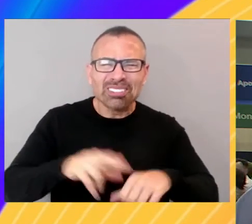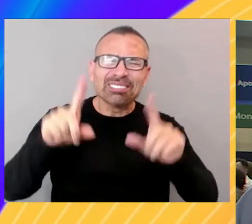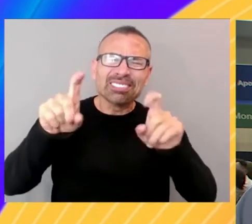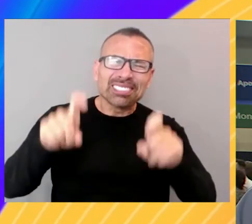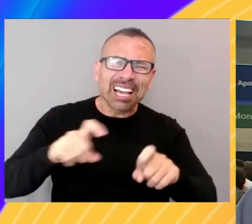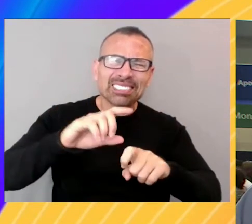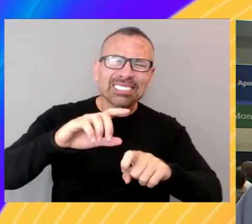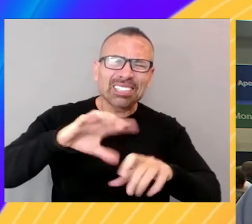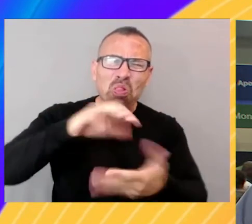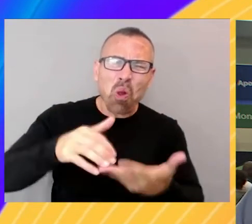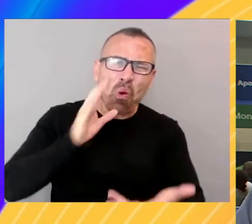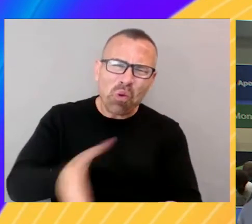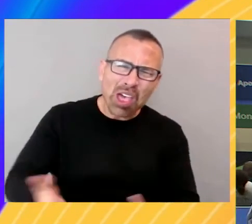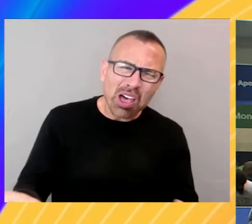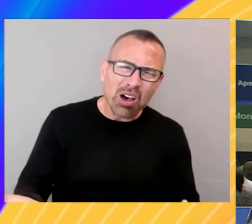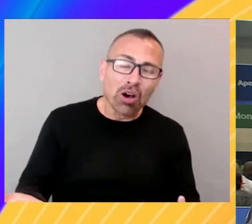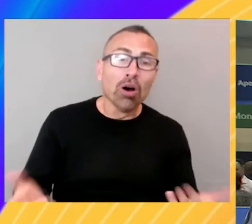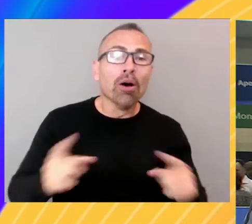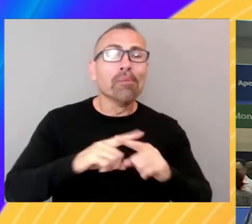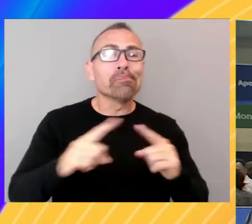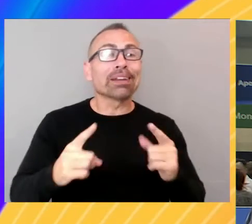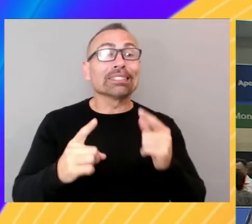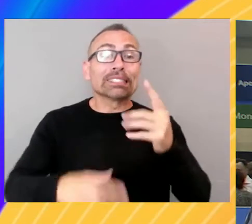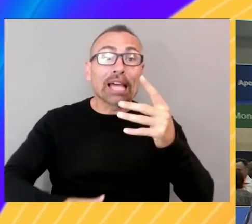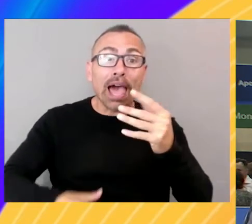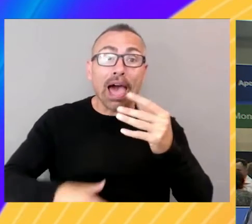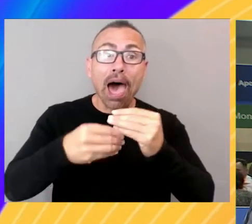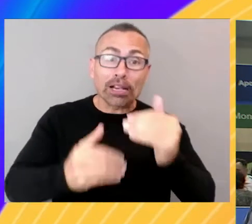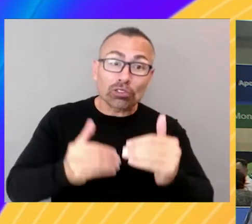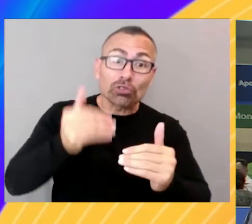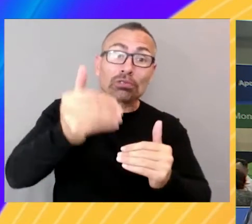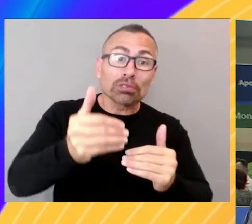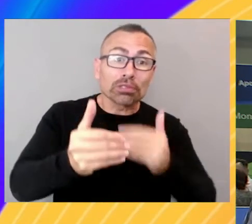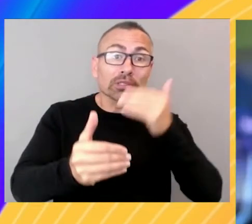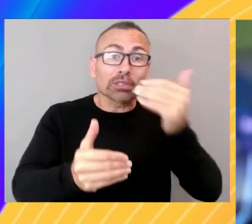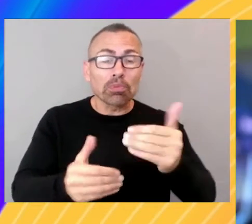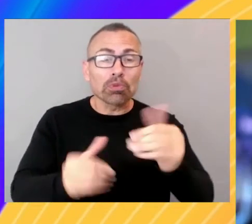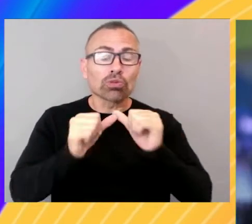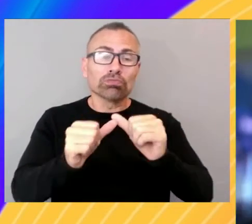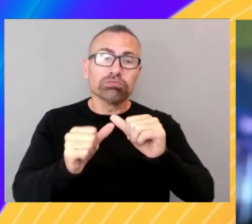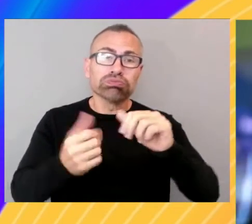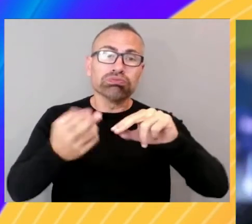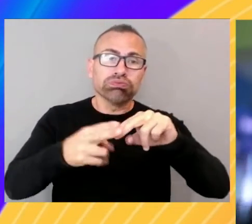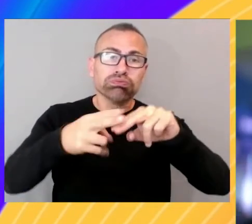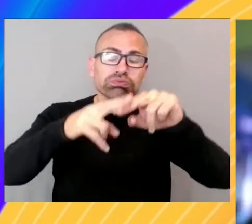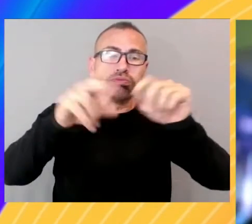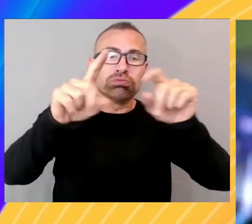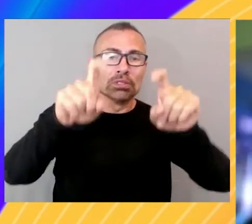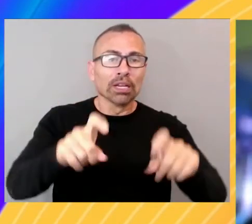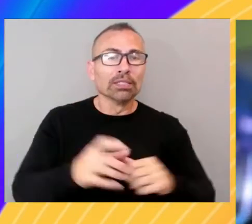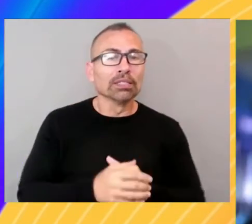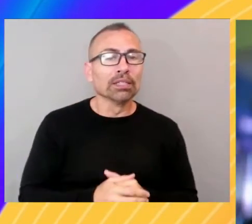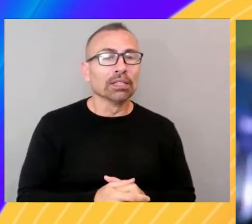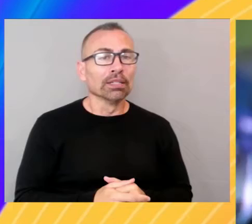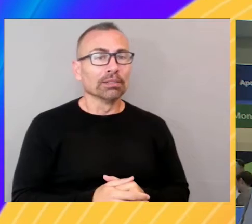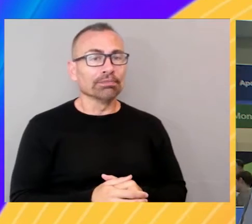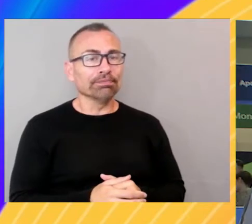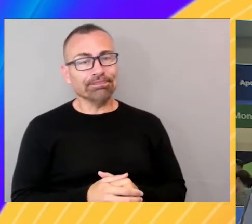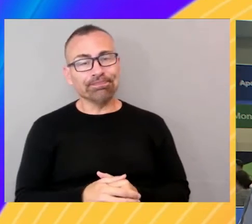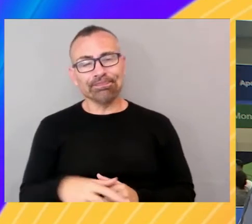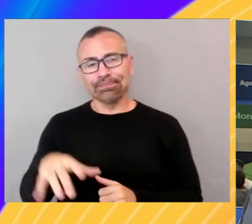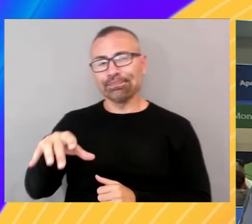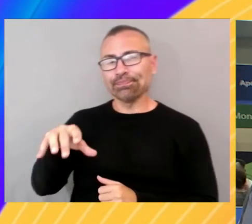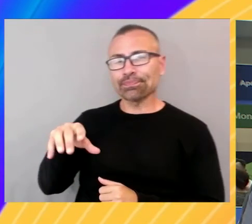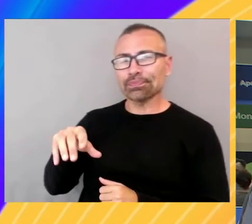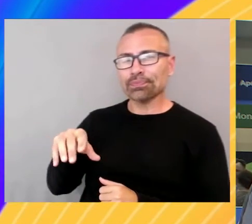that might go that extra yard to help out. It really double clicks on the operational excellence and resiliency pillars. Yeah, and to build